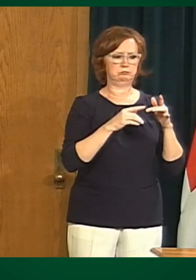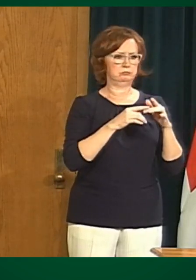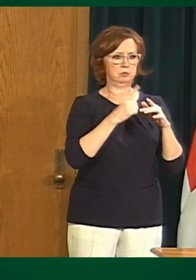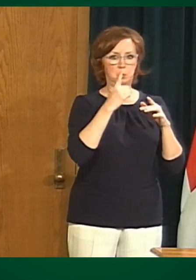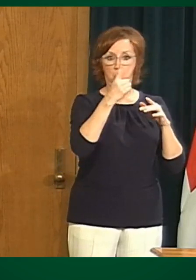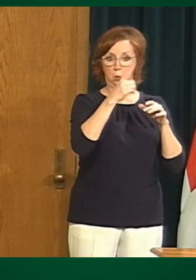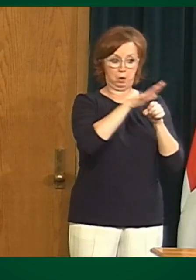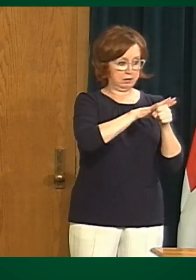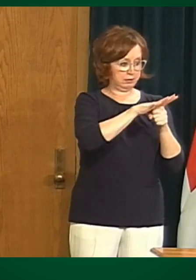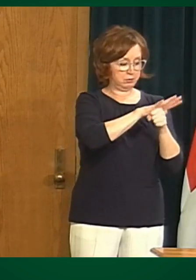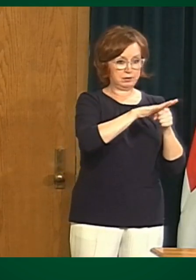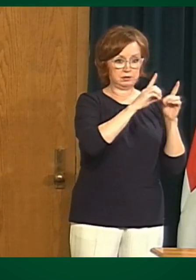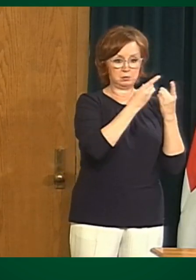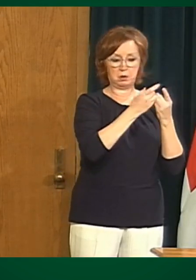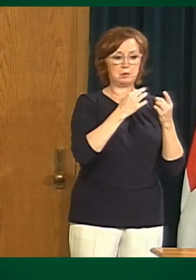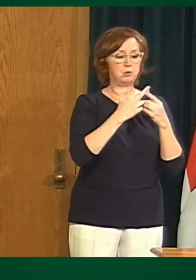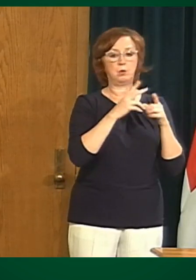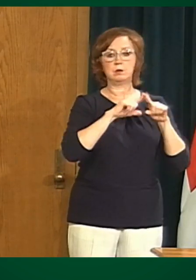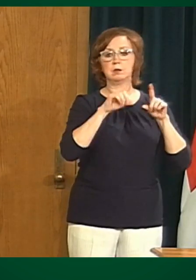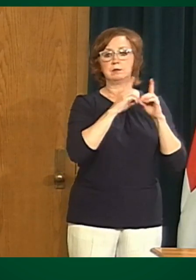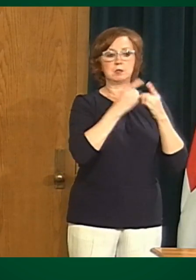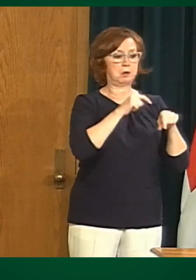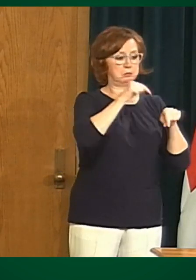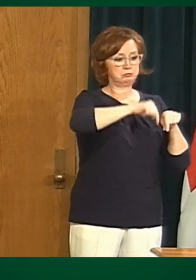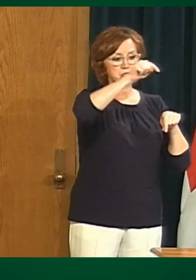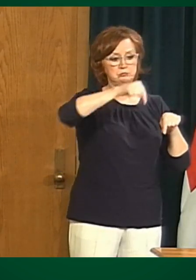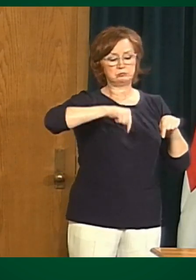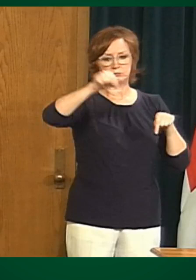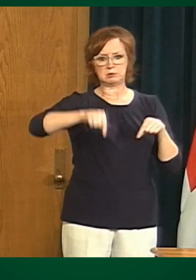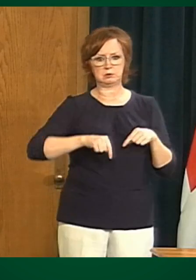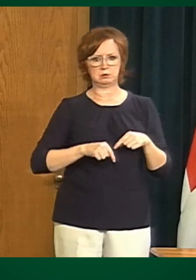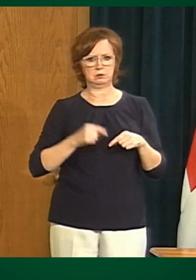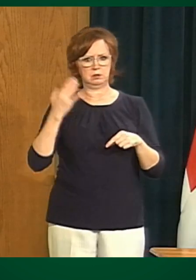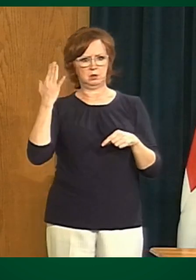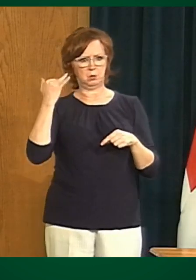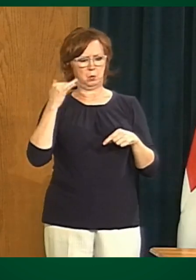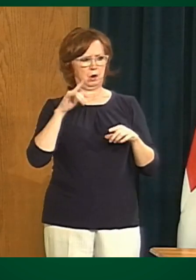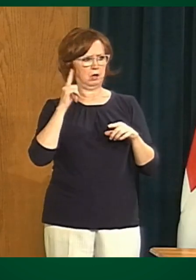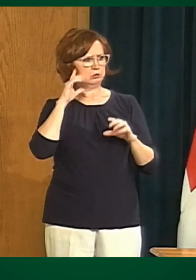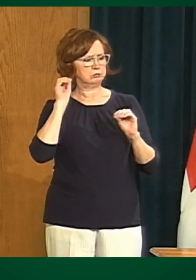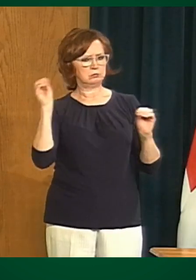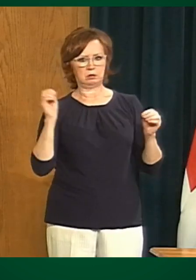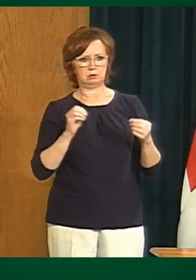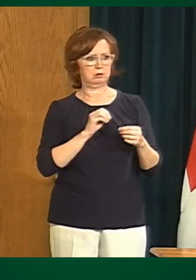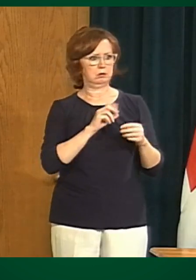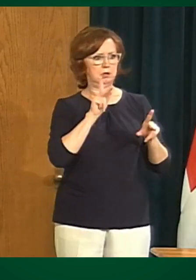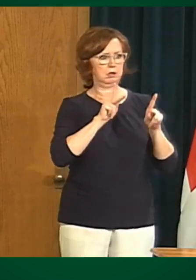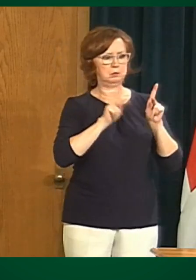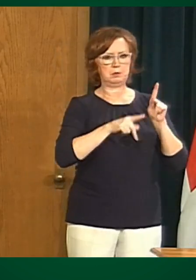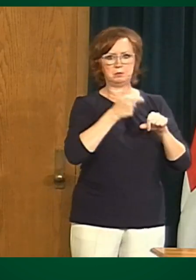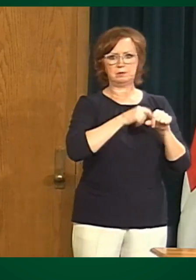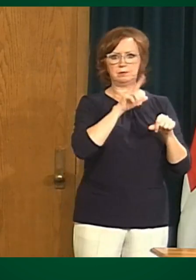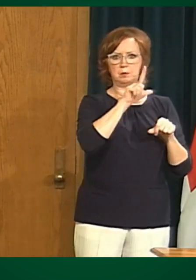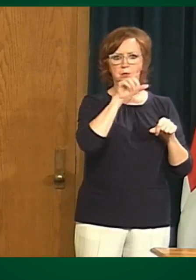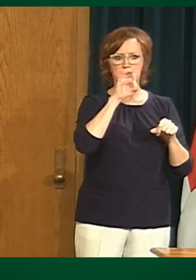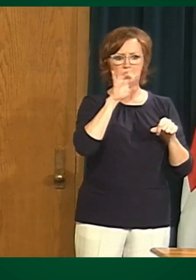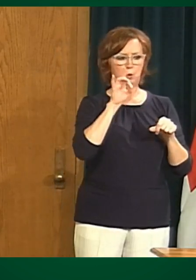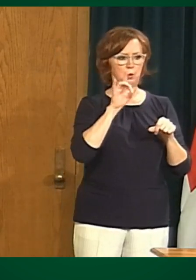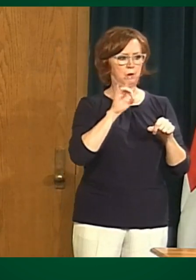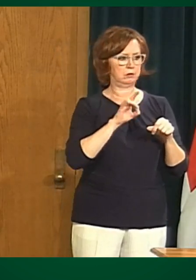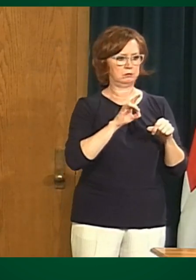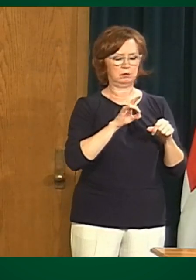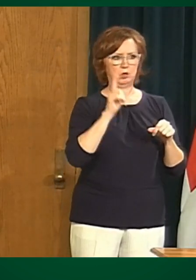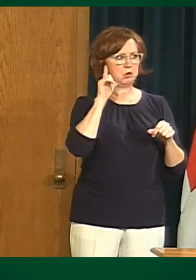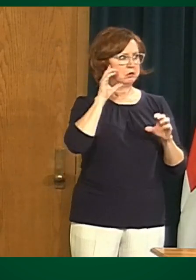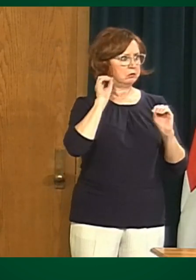letting people in Lloydminster know about it, so they could make decisions about whether they, have something minor and maybe don't want to go to the hospital with